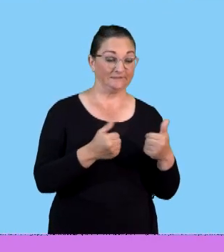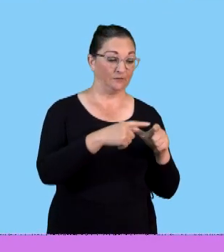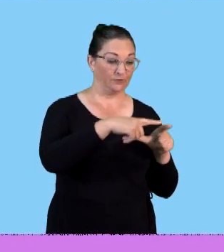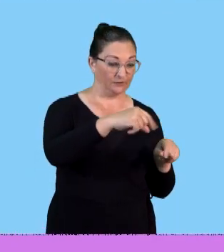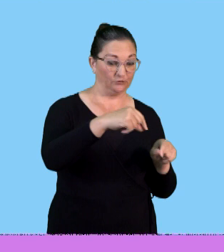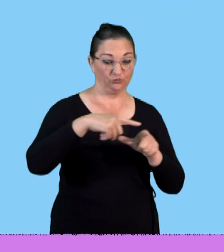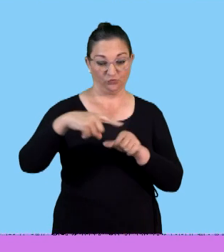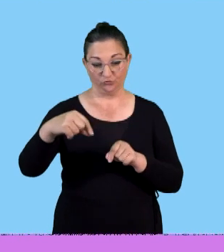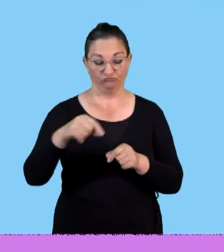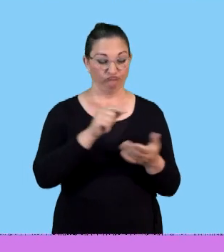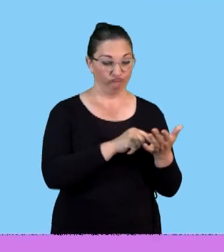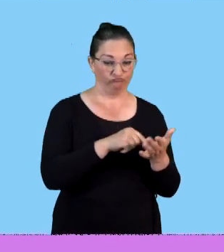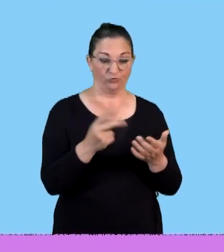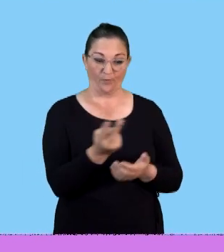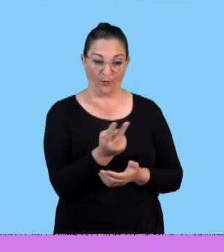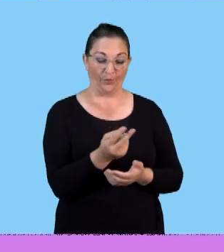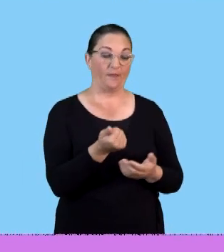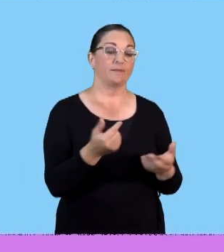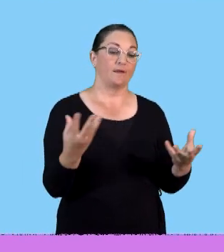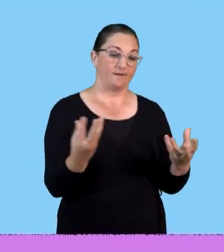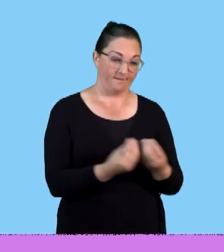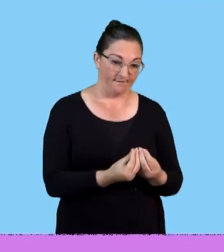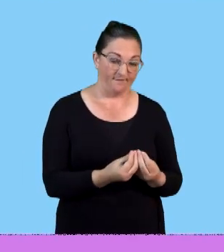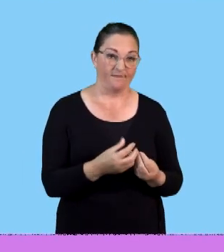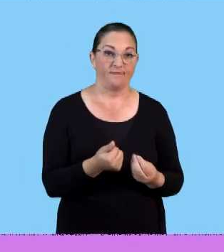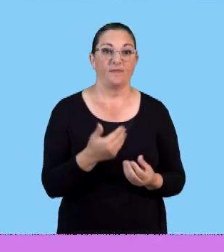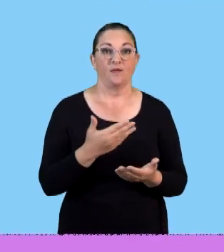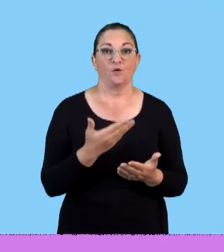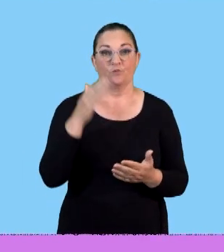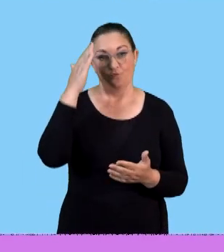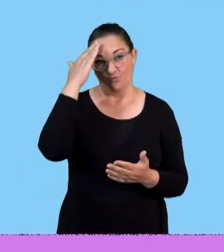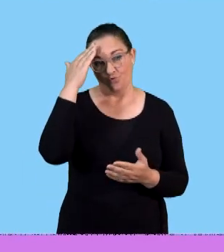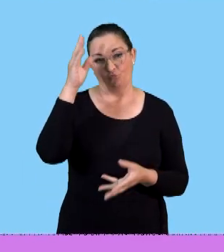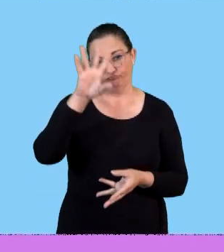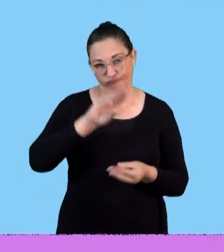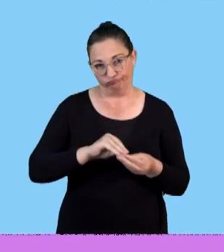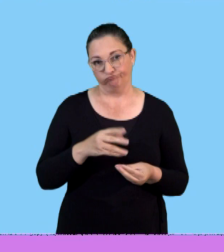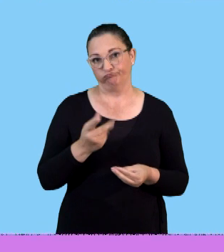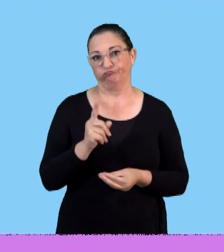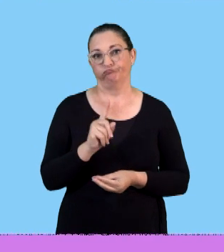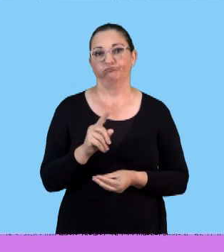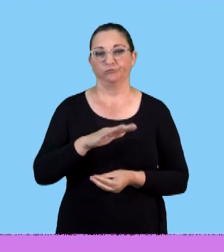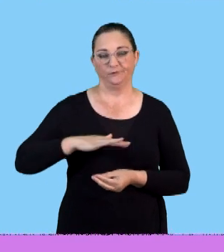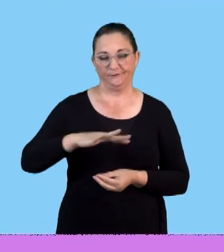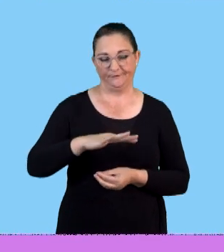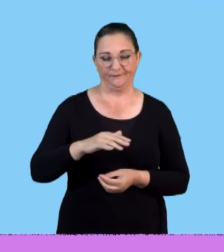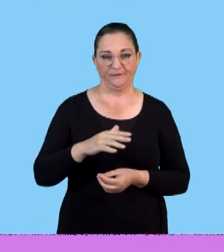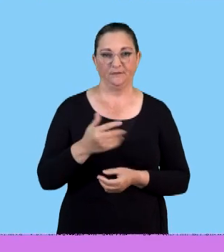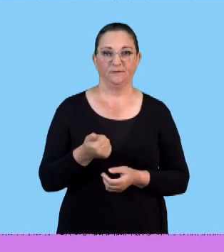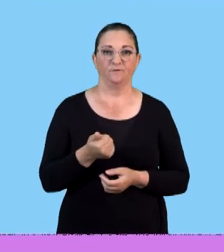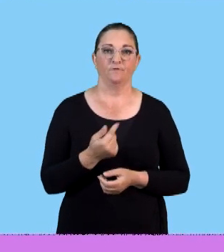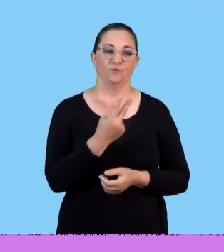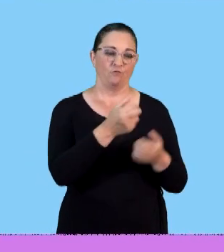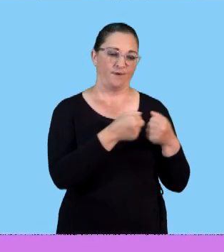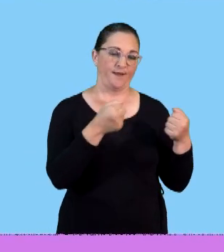the 2, calculated the area of both, I added them together to get the combined or the total surface or area that is covered